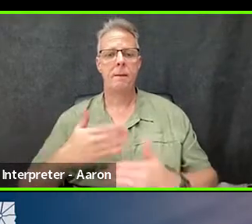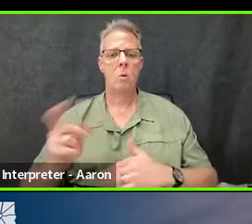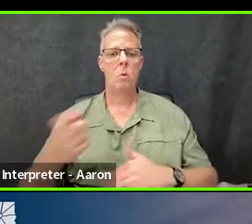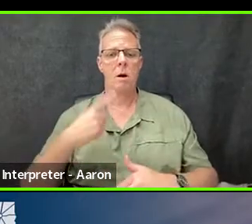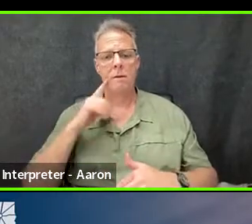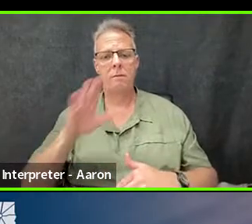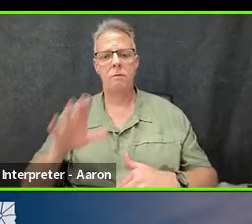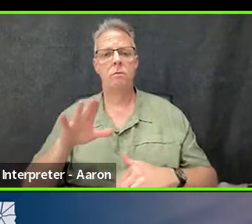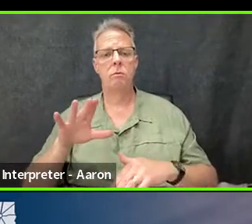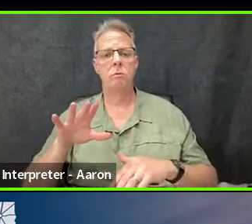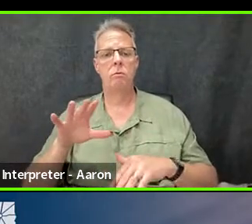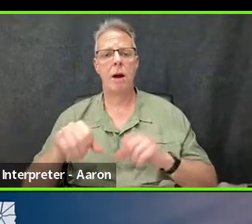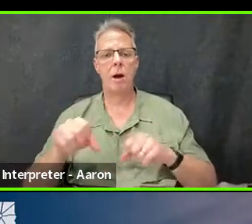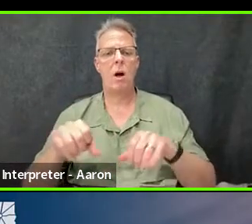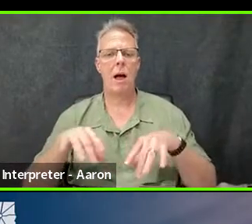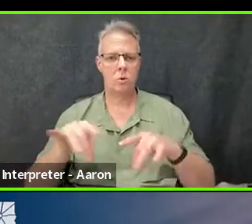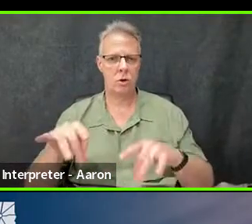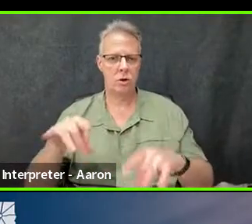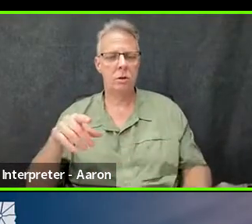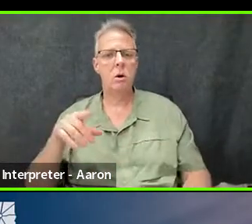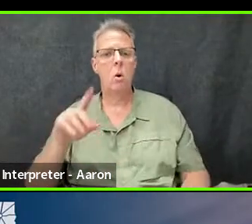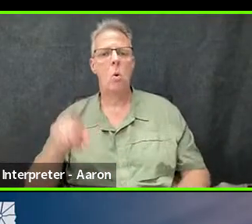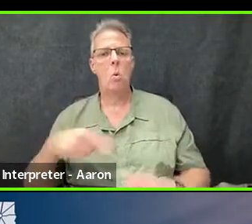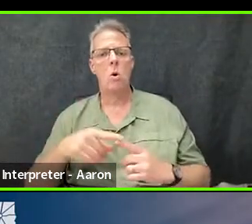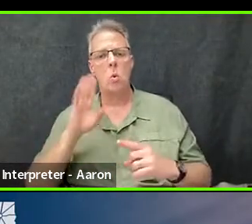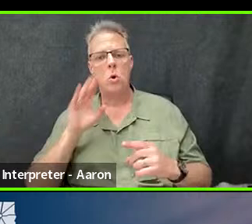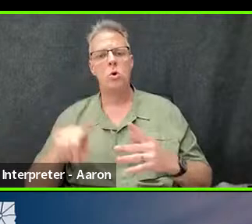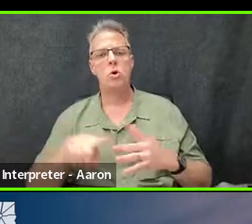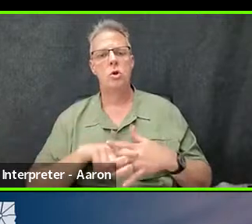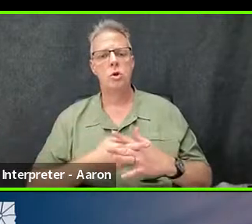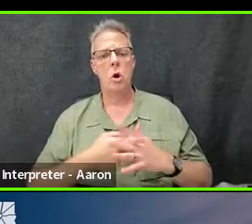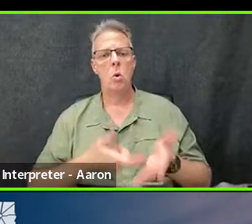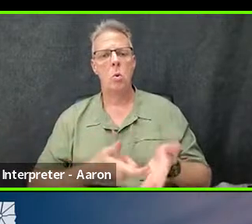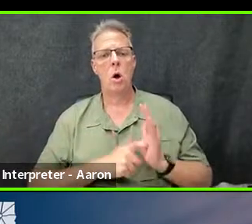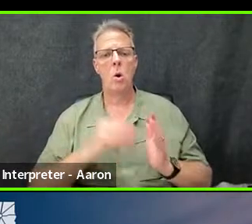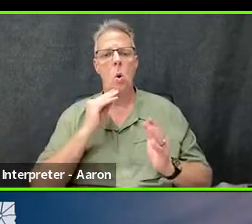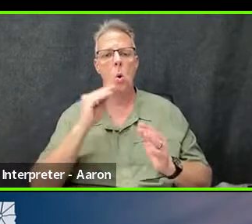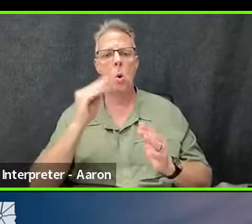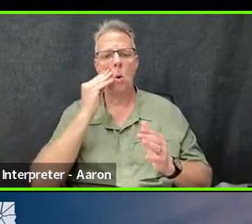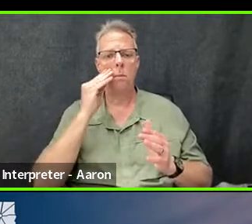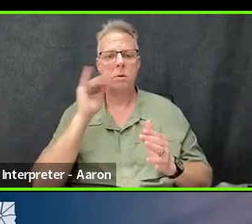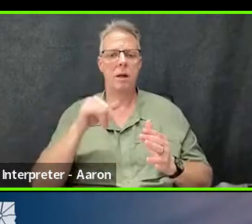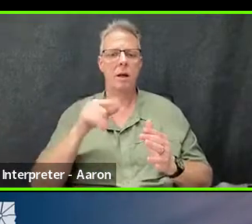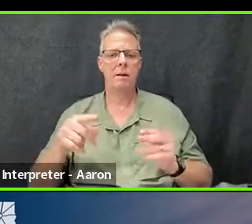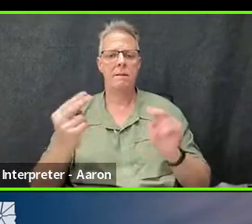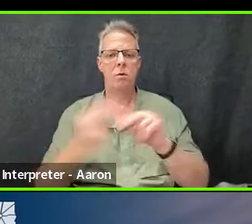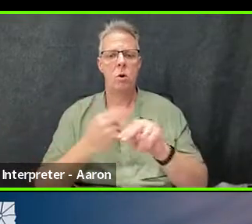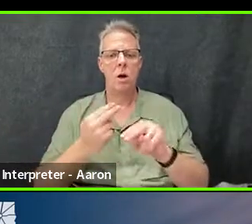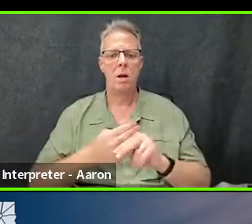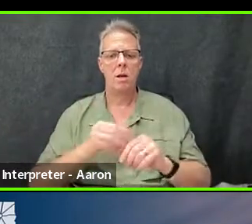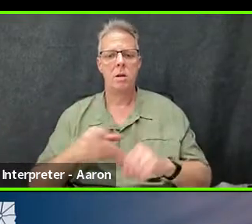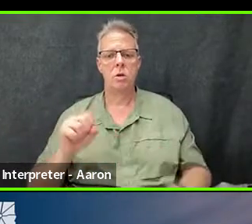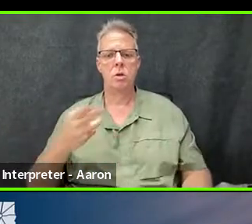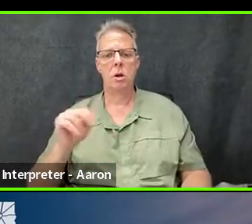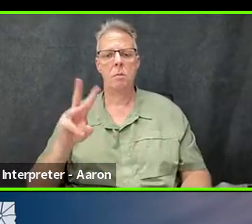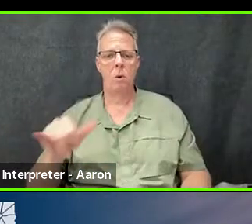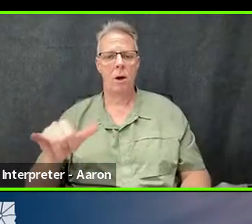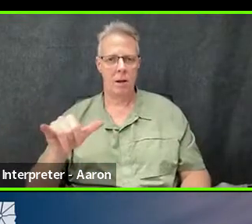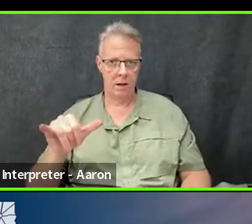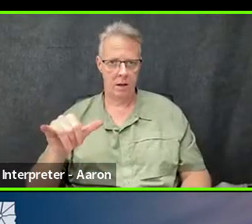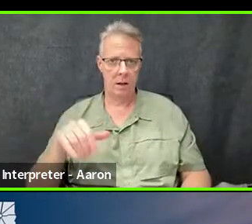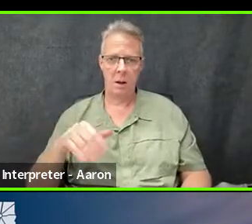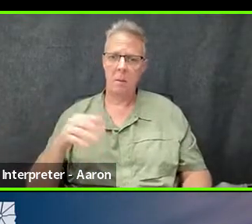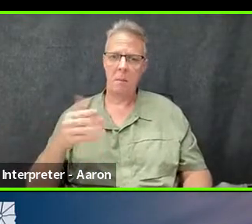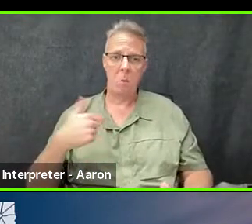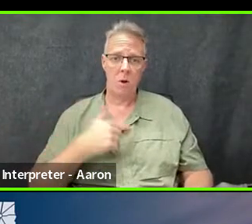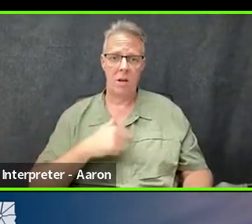acquisition. So the specific question is, when will you start acquiring homes along the freeway and Shumway? But perhaps